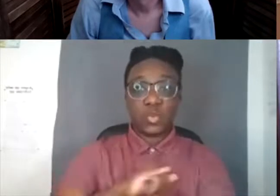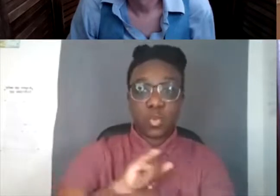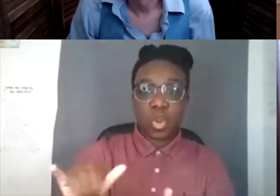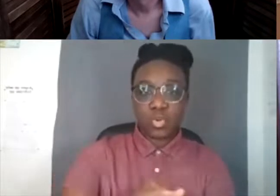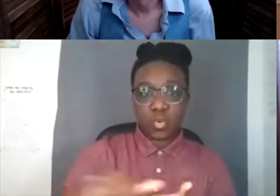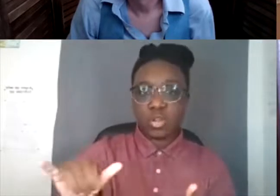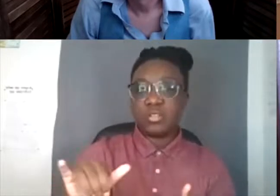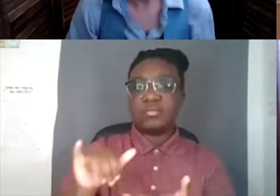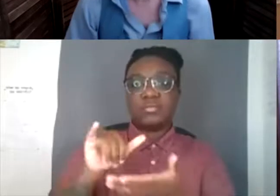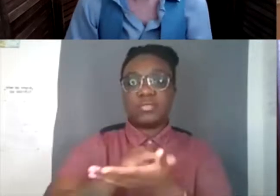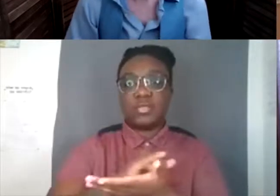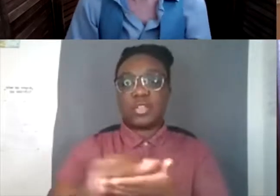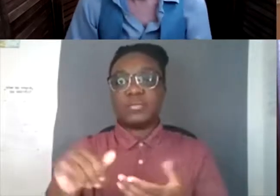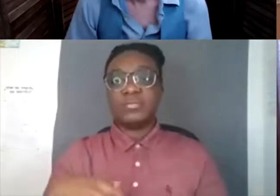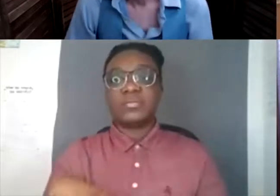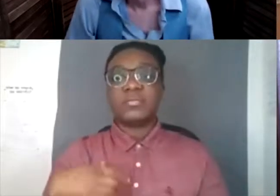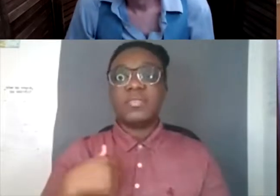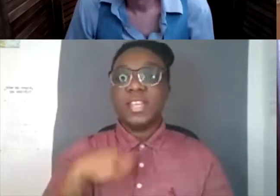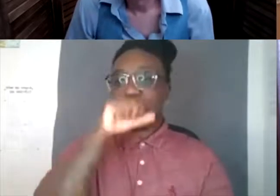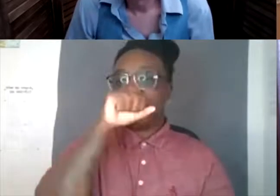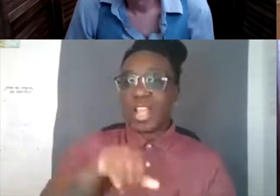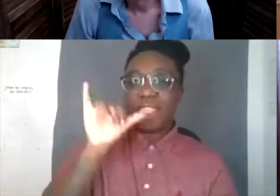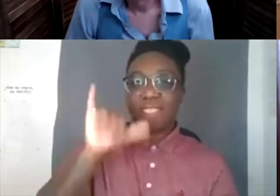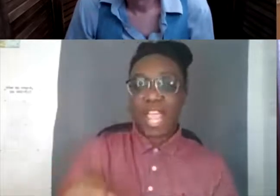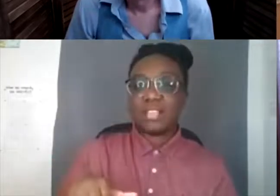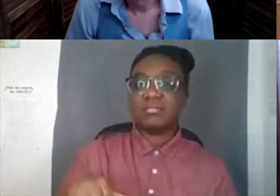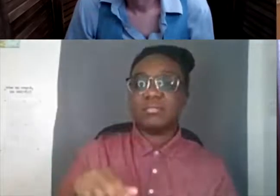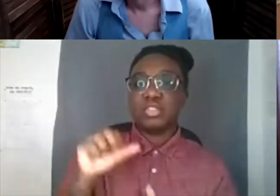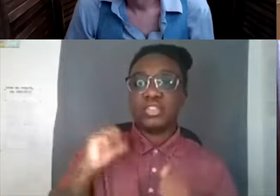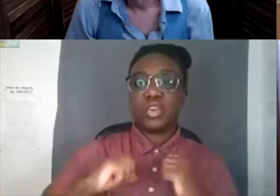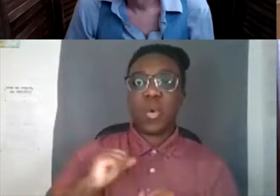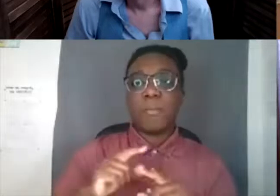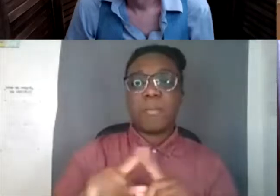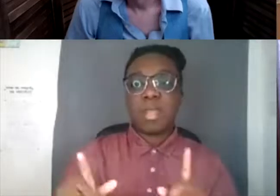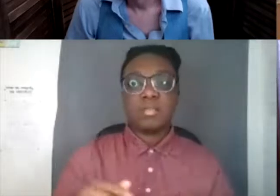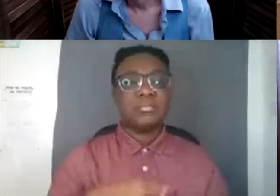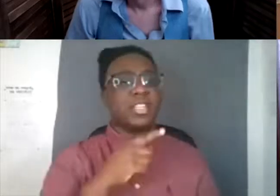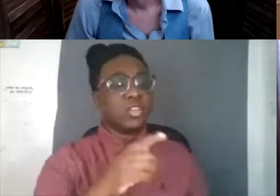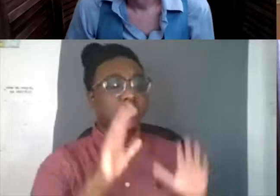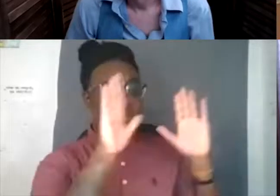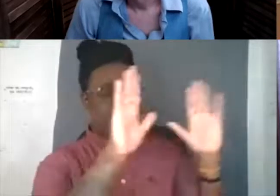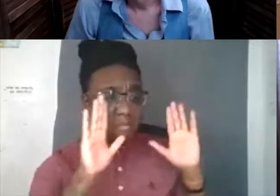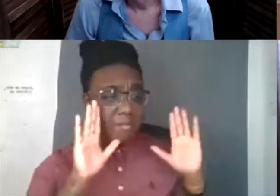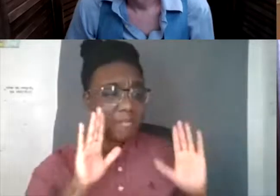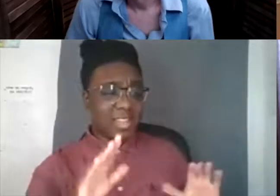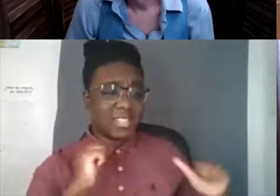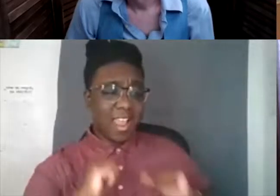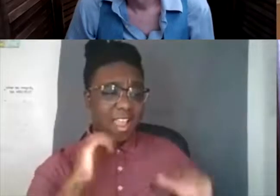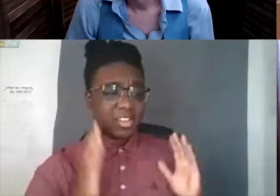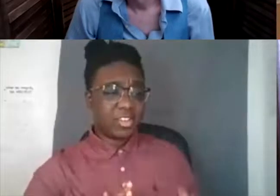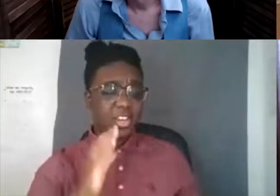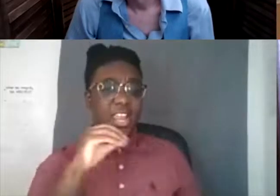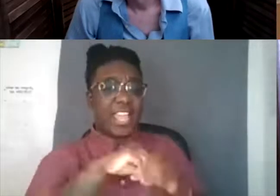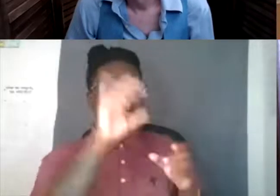I loved it. You were fantastic on that. I know it didn't last long, but I watched every bit of it, and you were terrific in that.